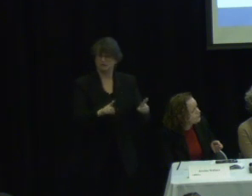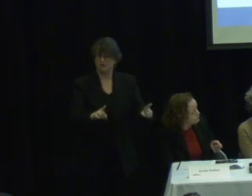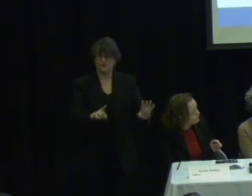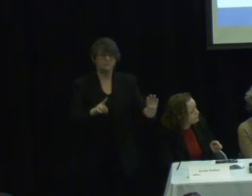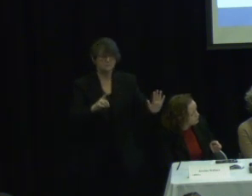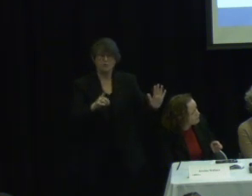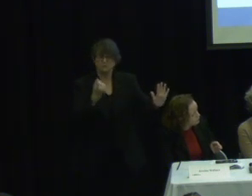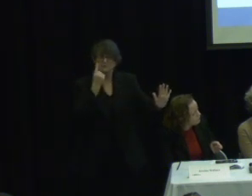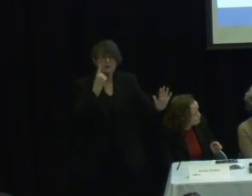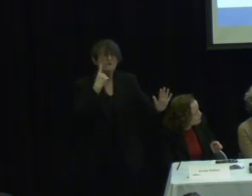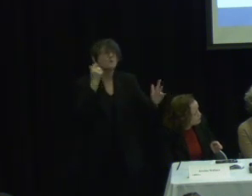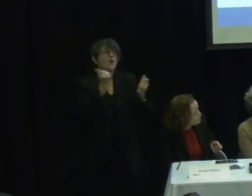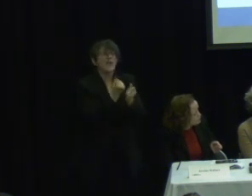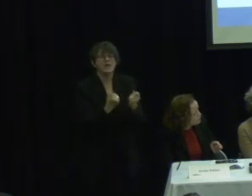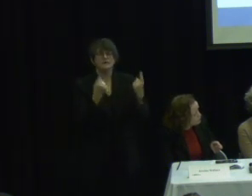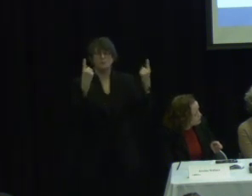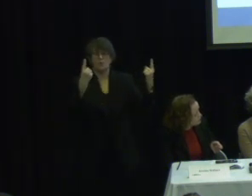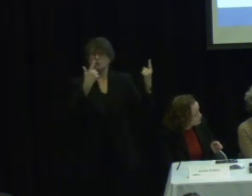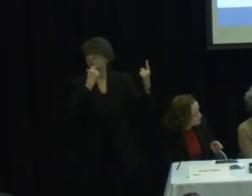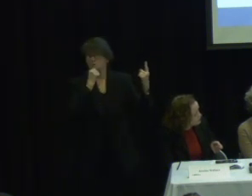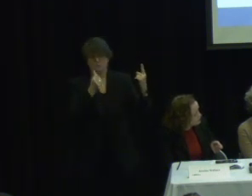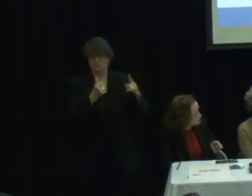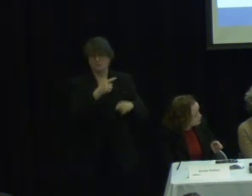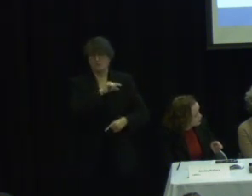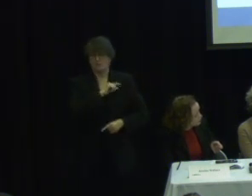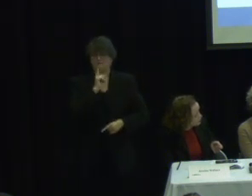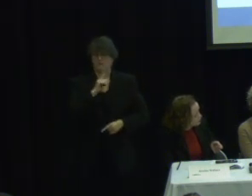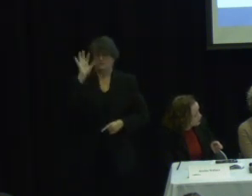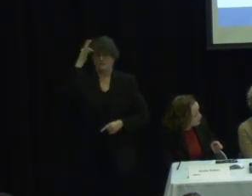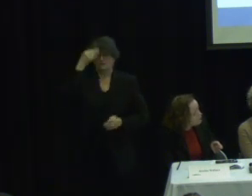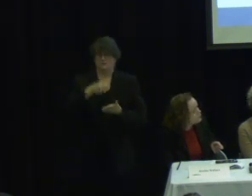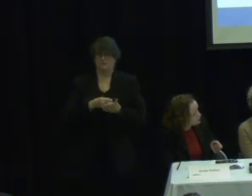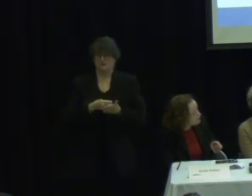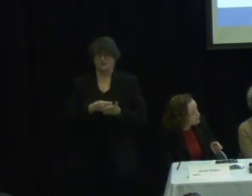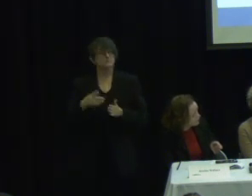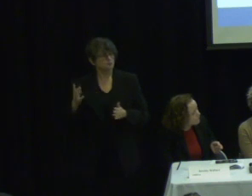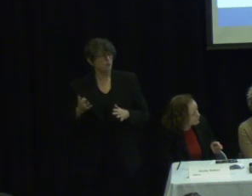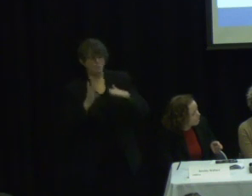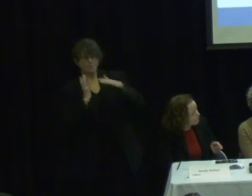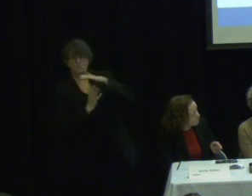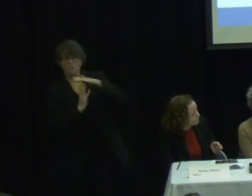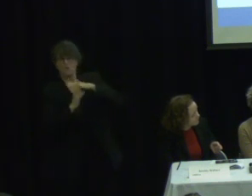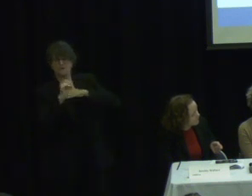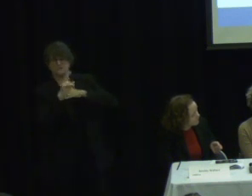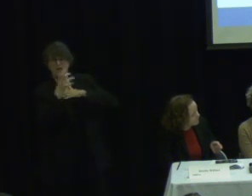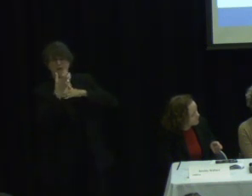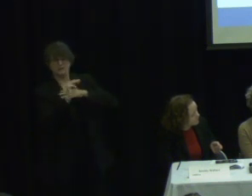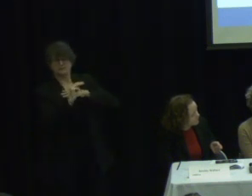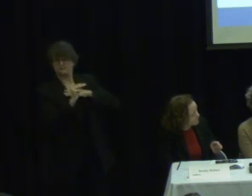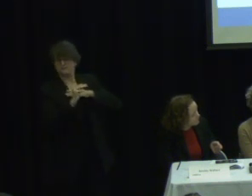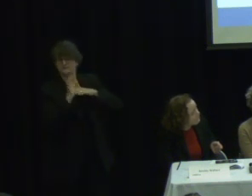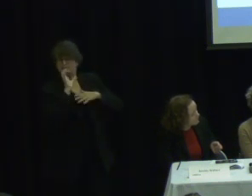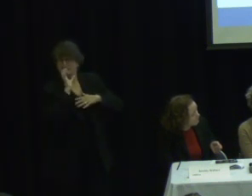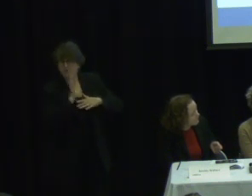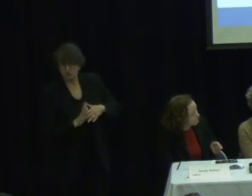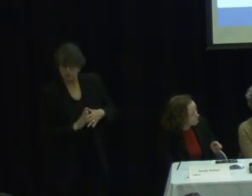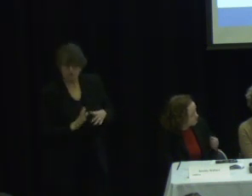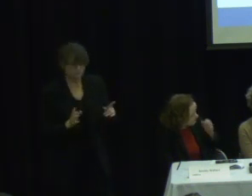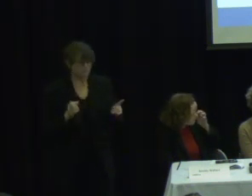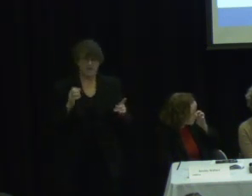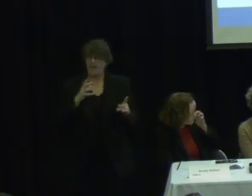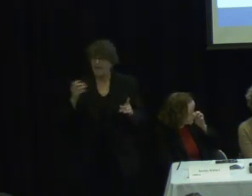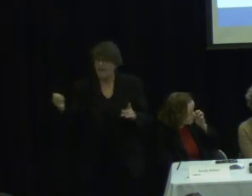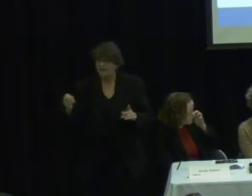not qualify. So the asylum seekers, those that have run out of aid, we've given it to veterans who have run out of benefits